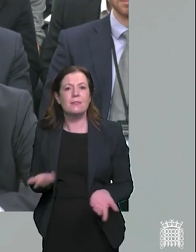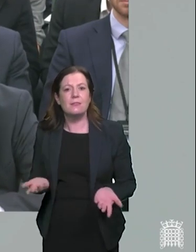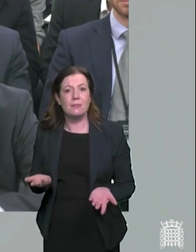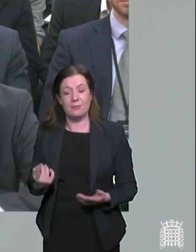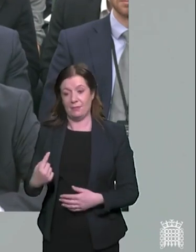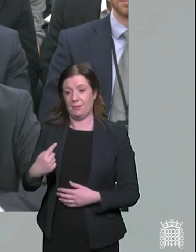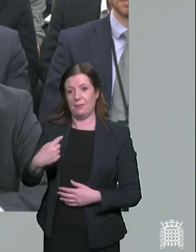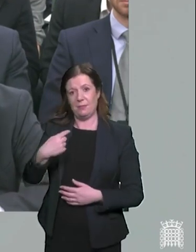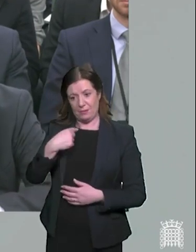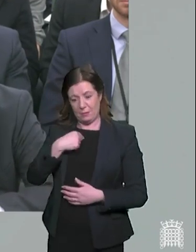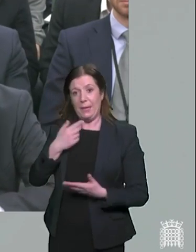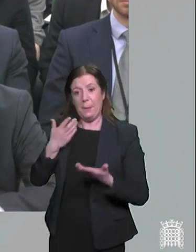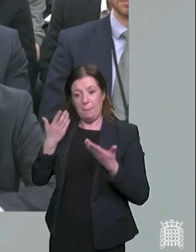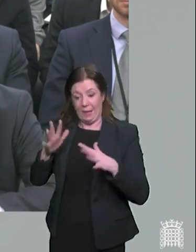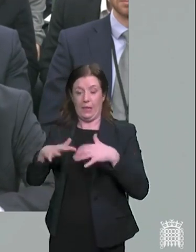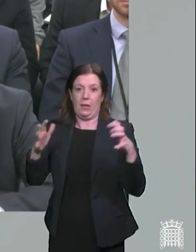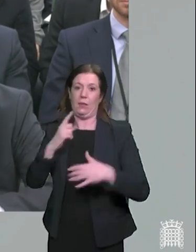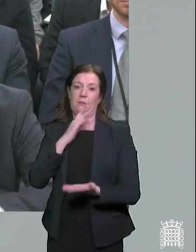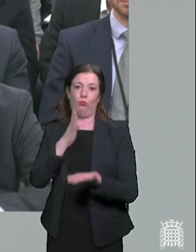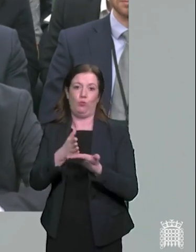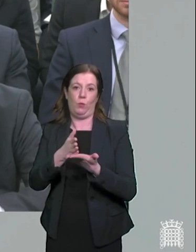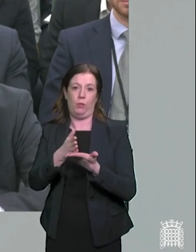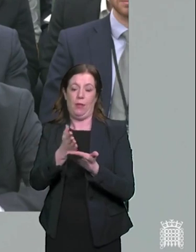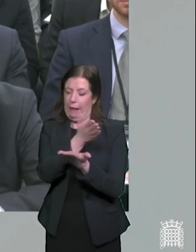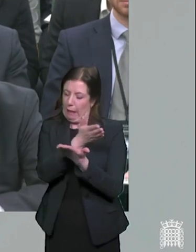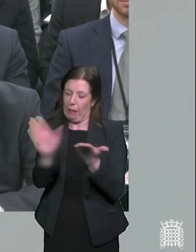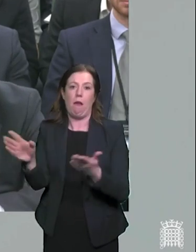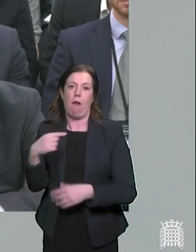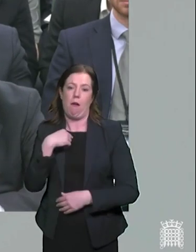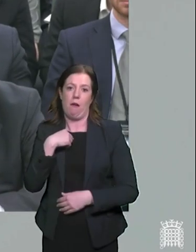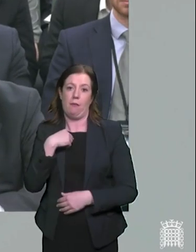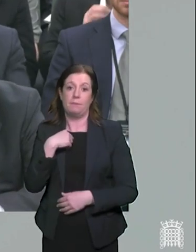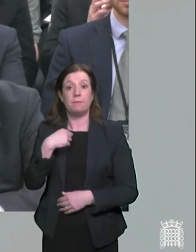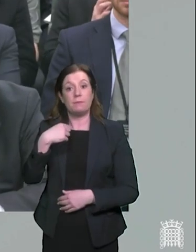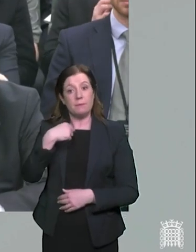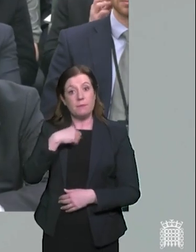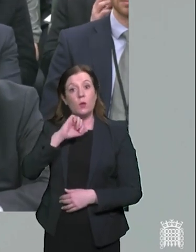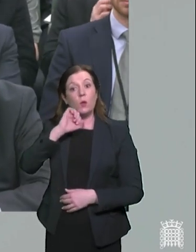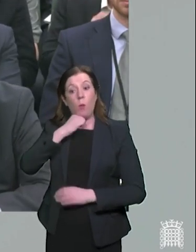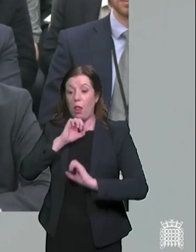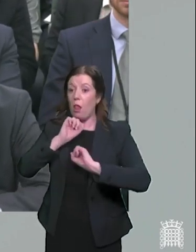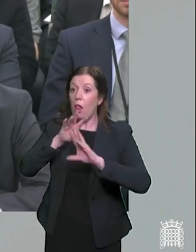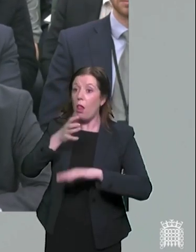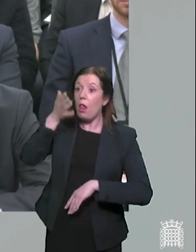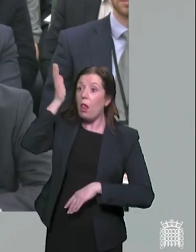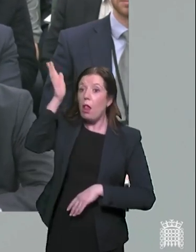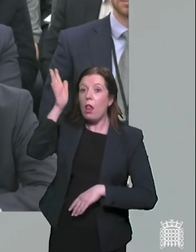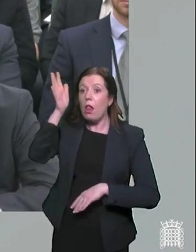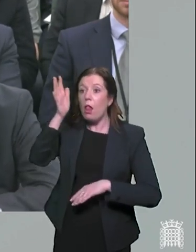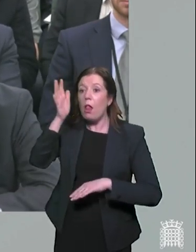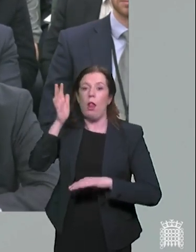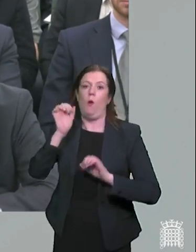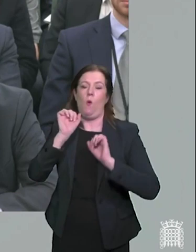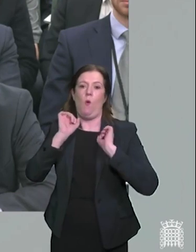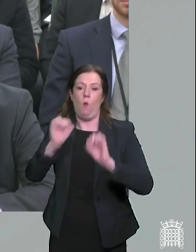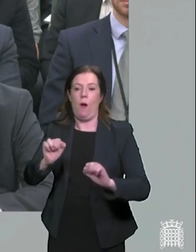was entirely transparent with the House. I made it clear that I did not intend to comment on any of the factual matters until